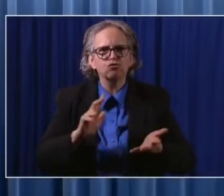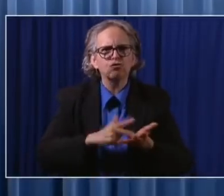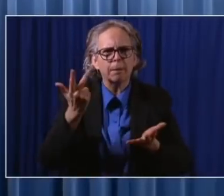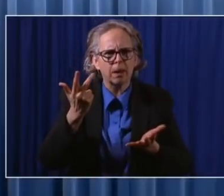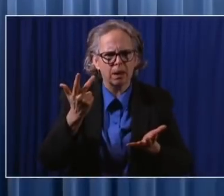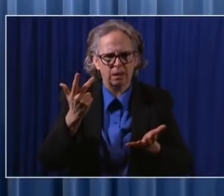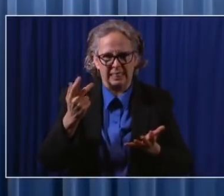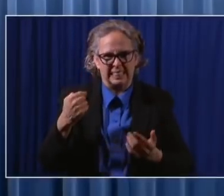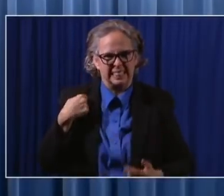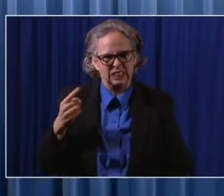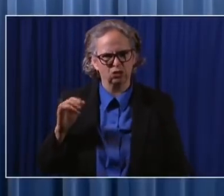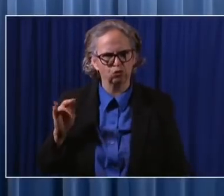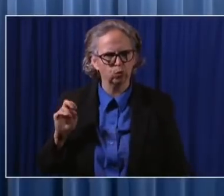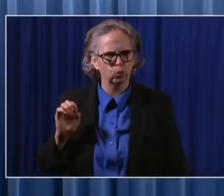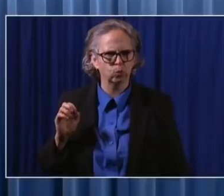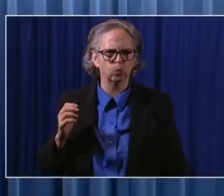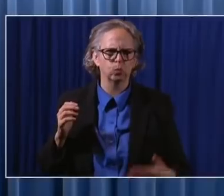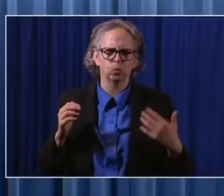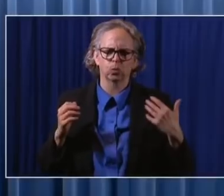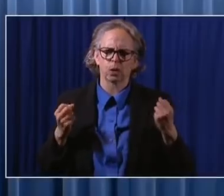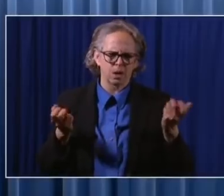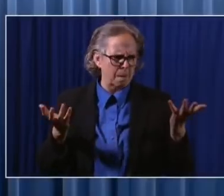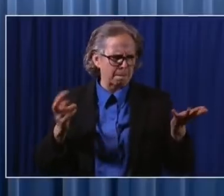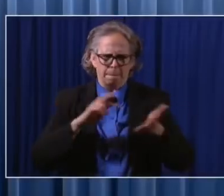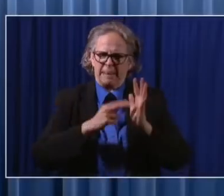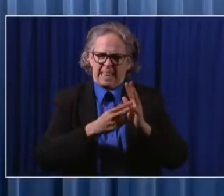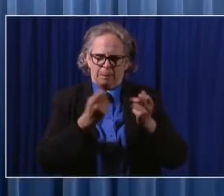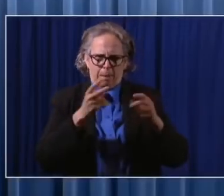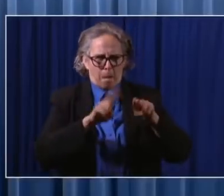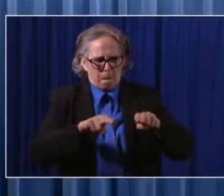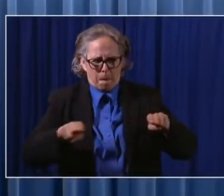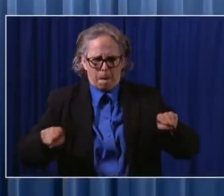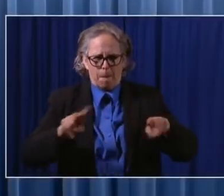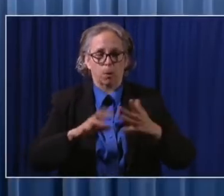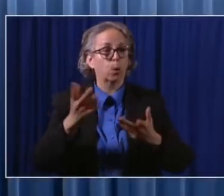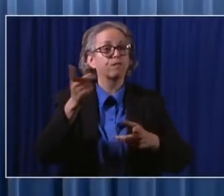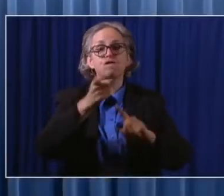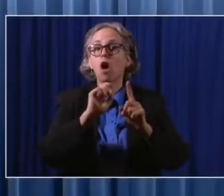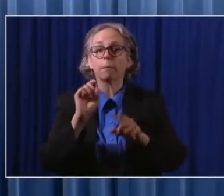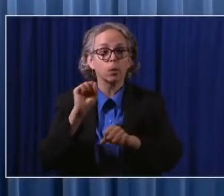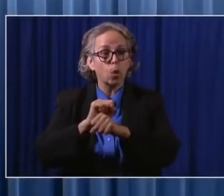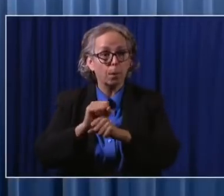include settings such as workplaces, restaurants, and nursing homes.